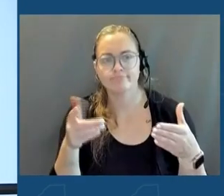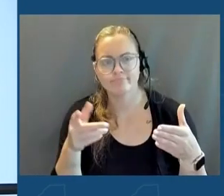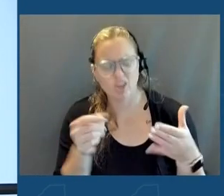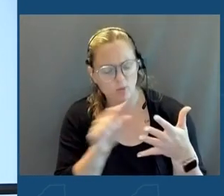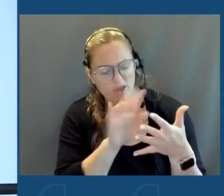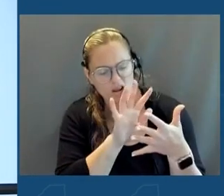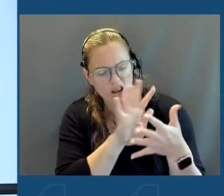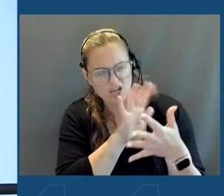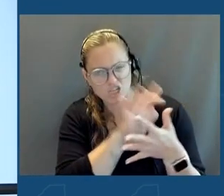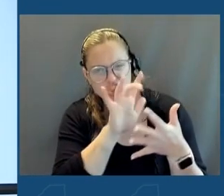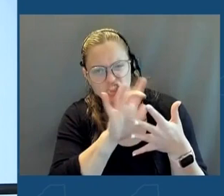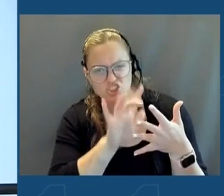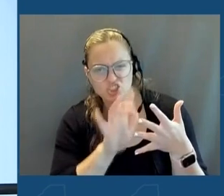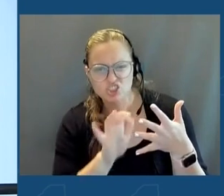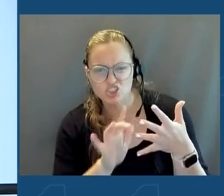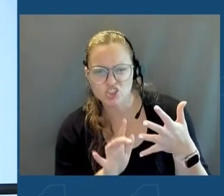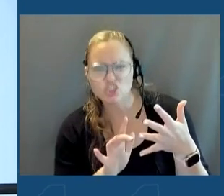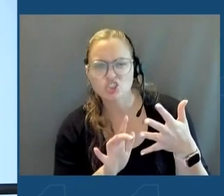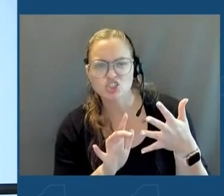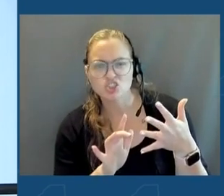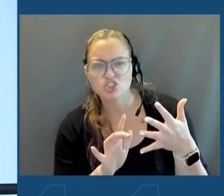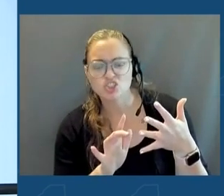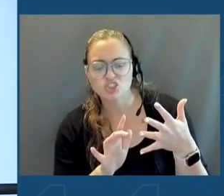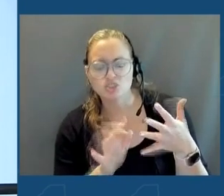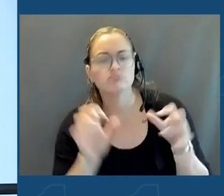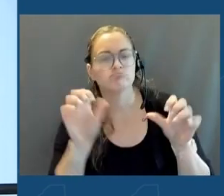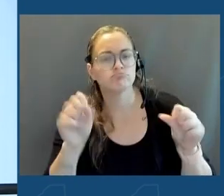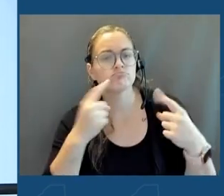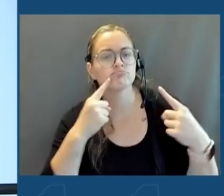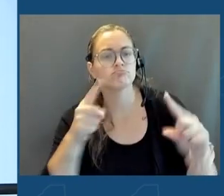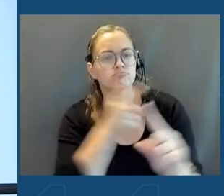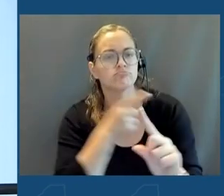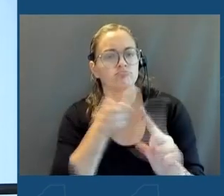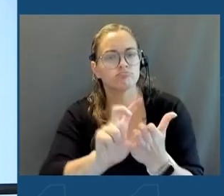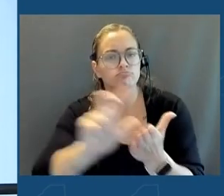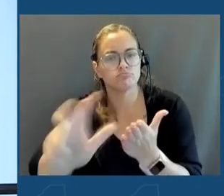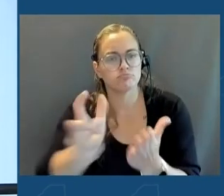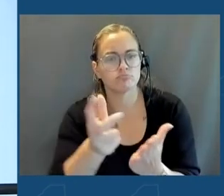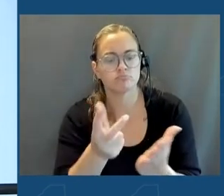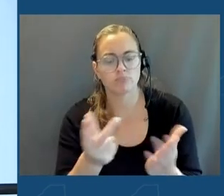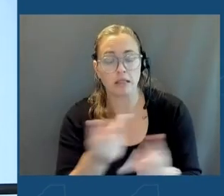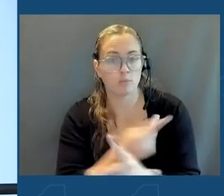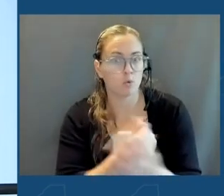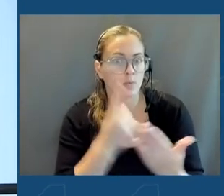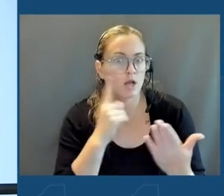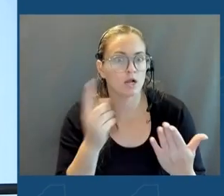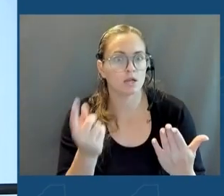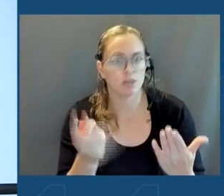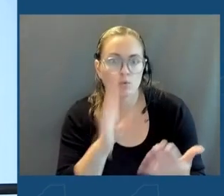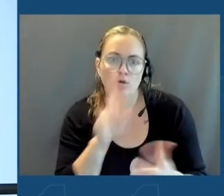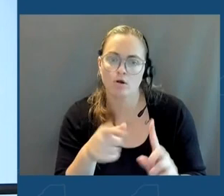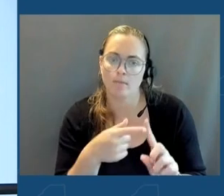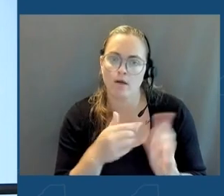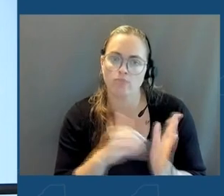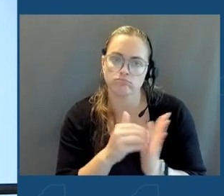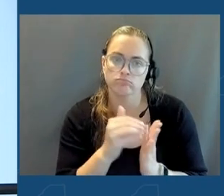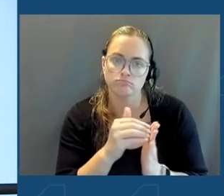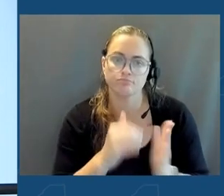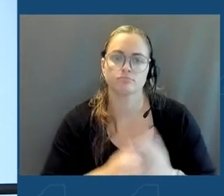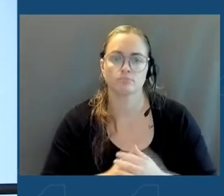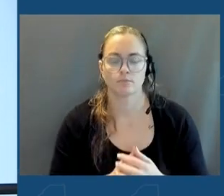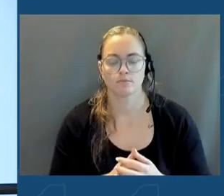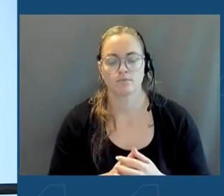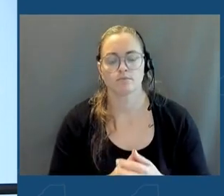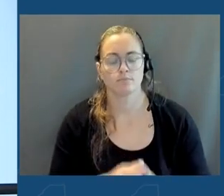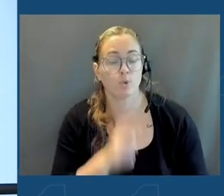things. And through that, we're able to make the initial investment and the multiplier that everyone has spoken so much about. But